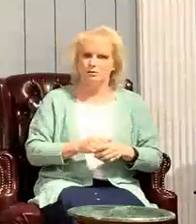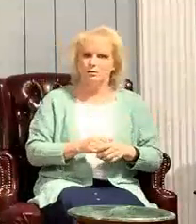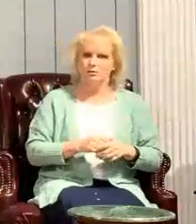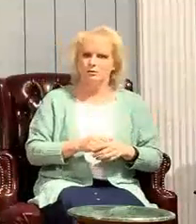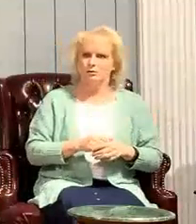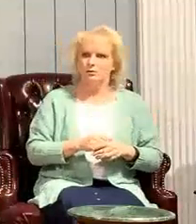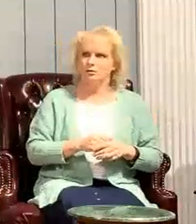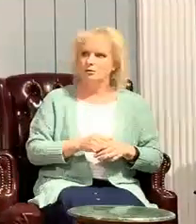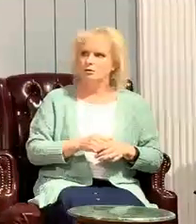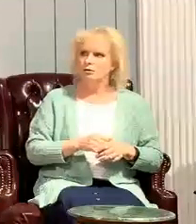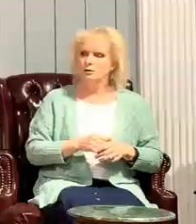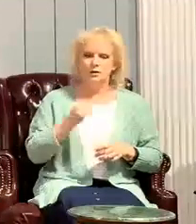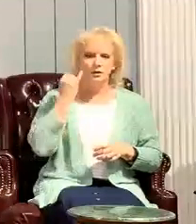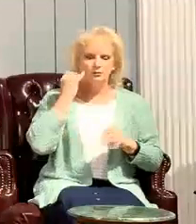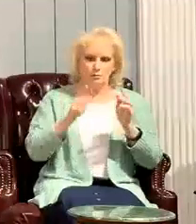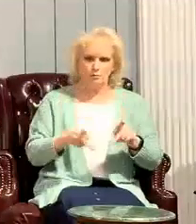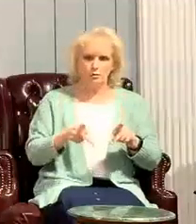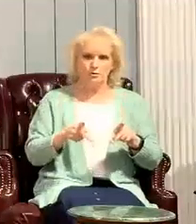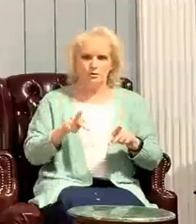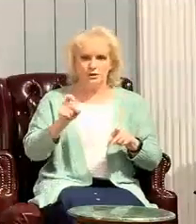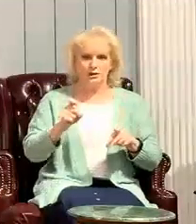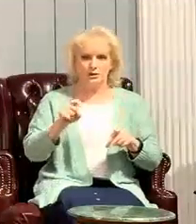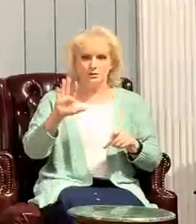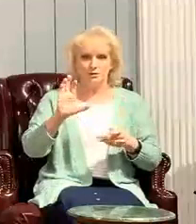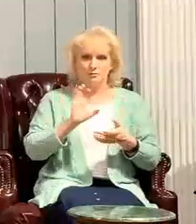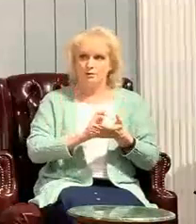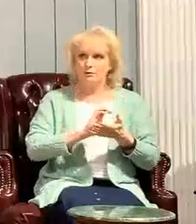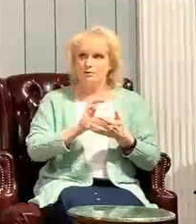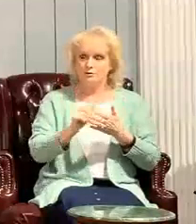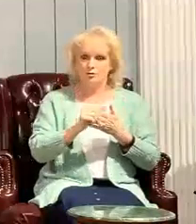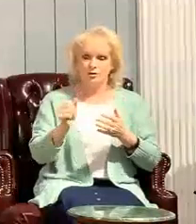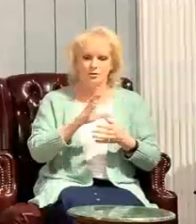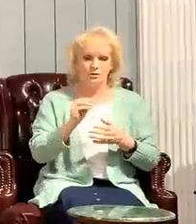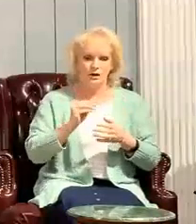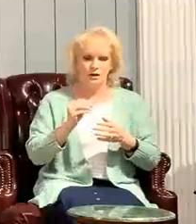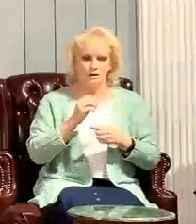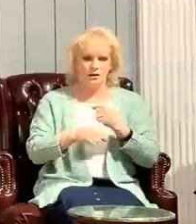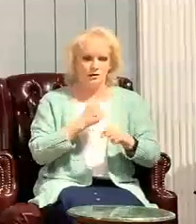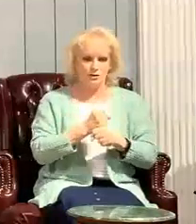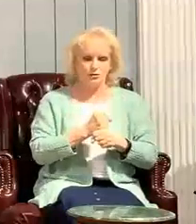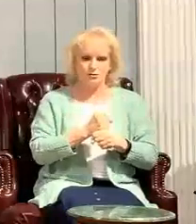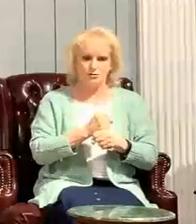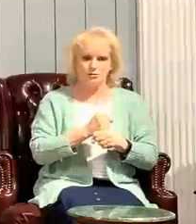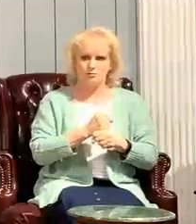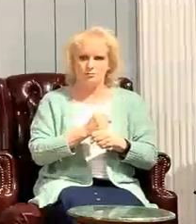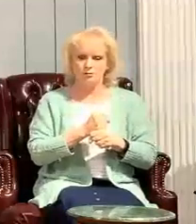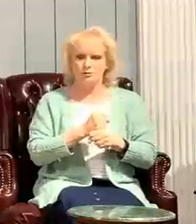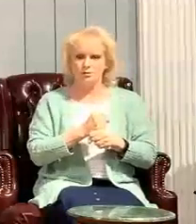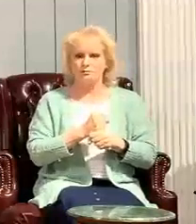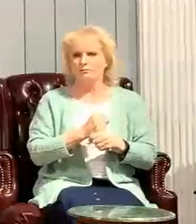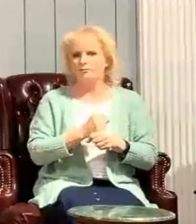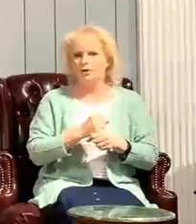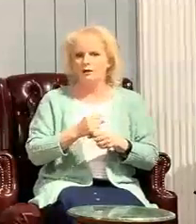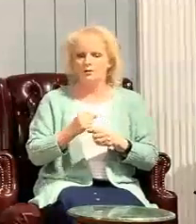that way. The loan, you know, if a person needs $500 and they and the year of release is 7 years away, you give them $500 and they got 7 years to